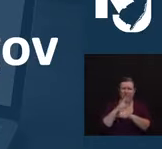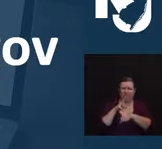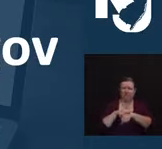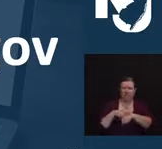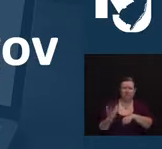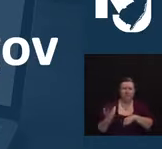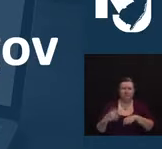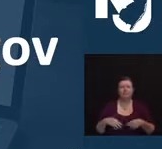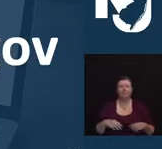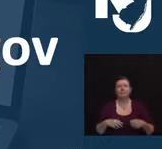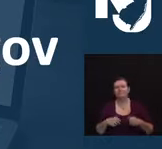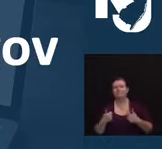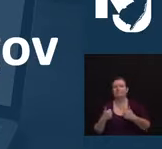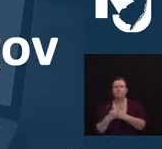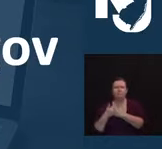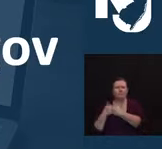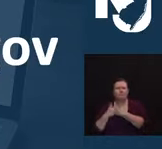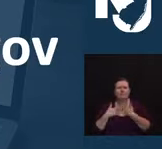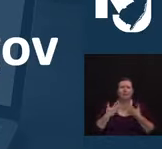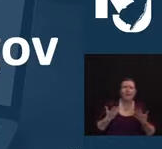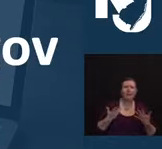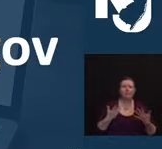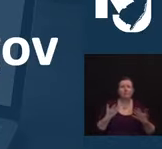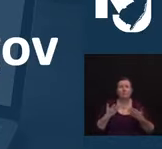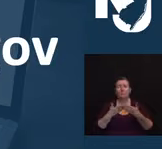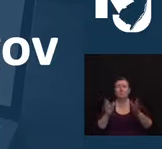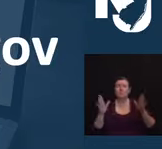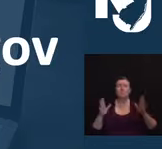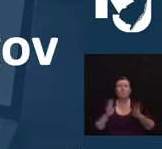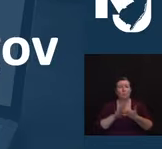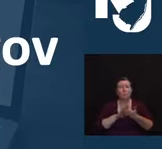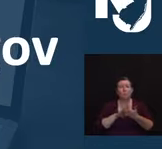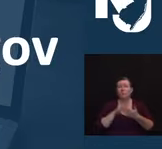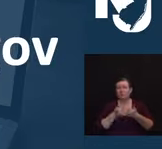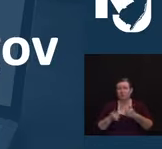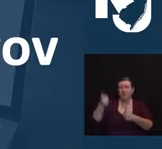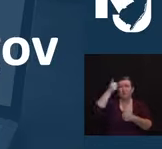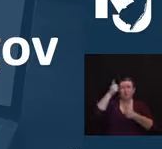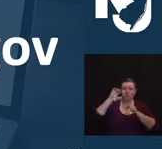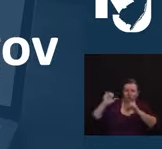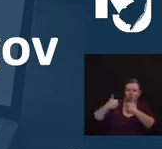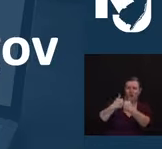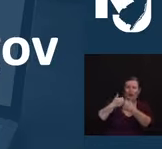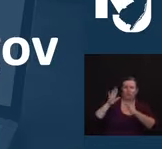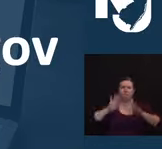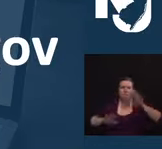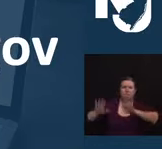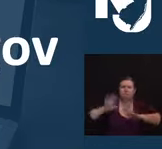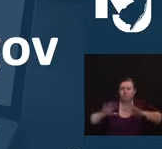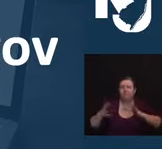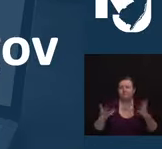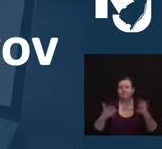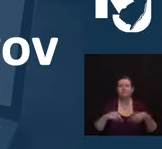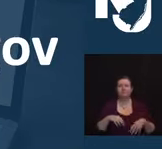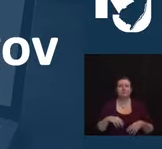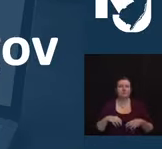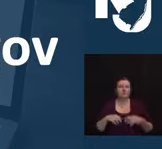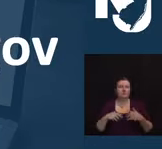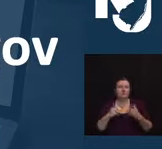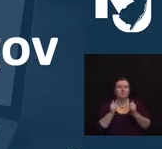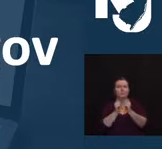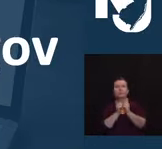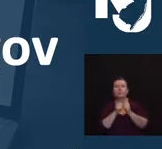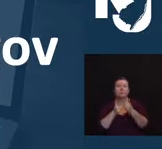day. And working beside them has been the Department of Education under the leadership of Acting Commissioner Dr. Angelica Allen